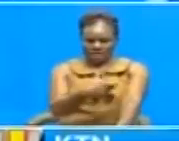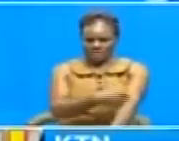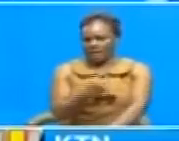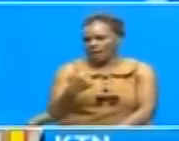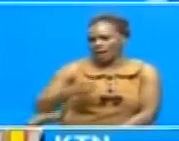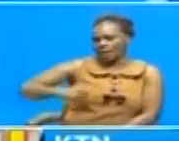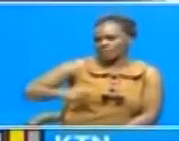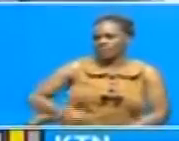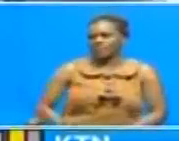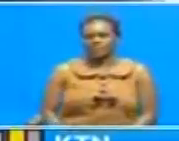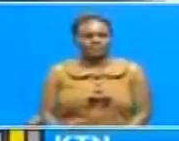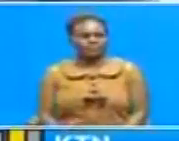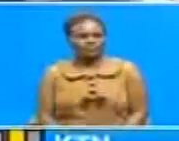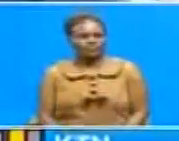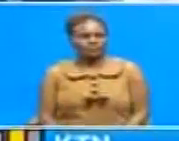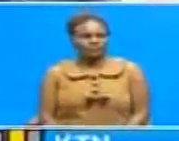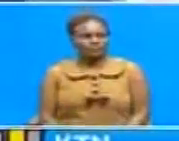region.